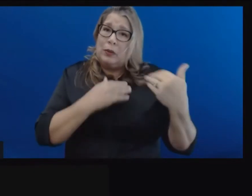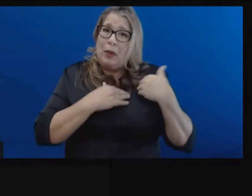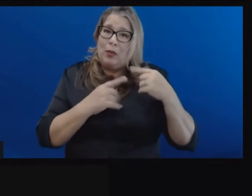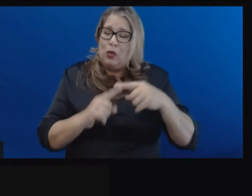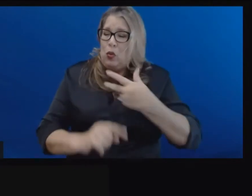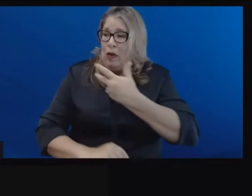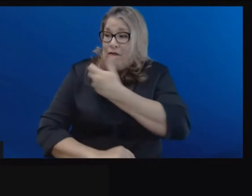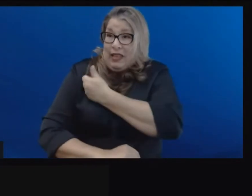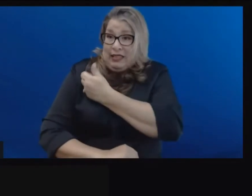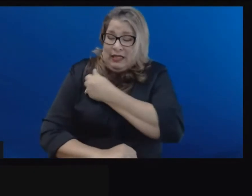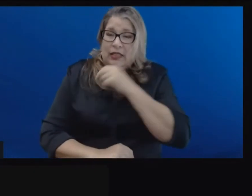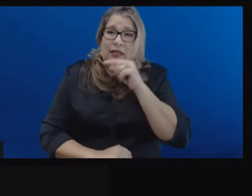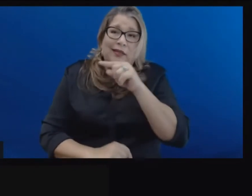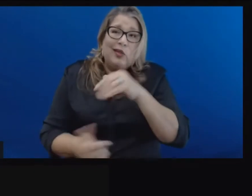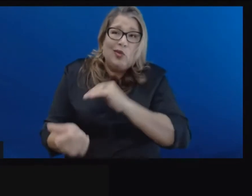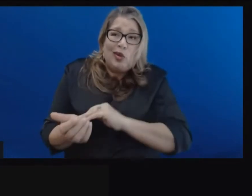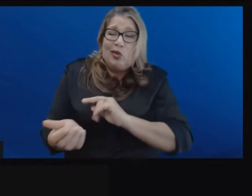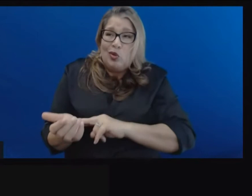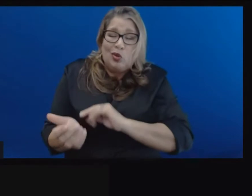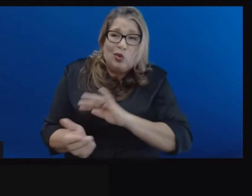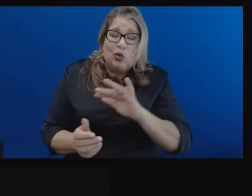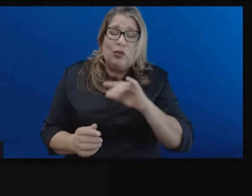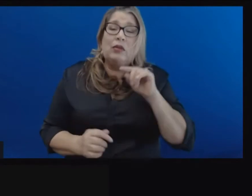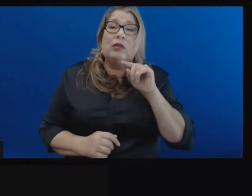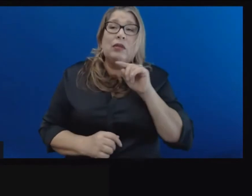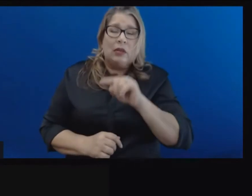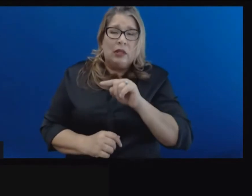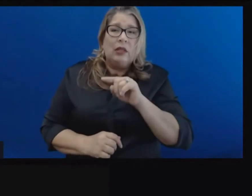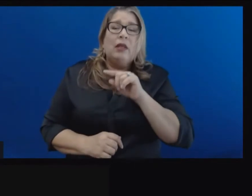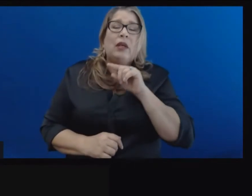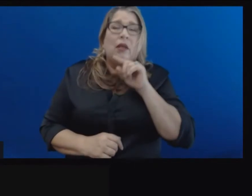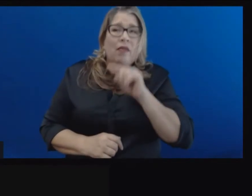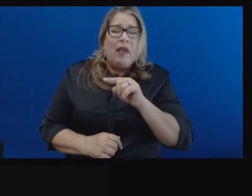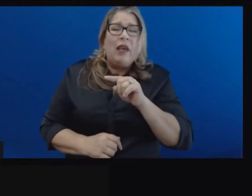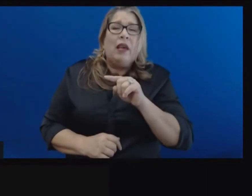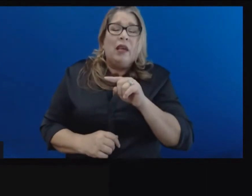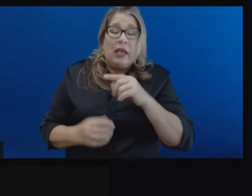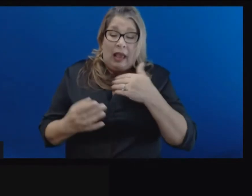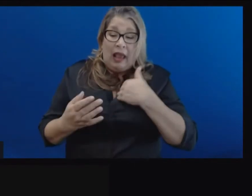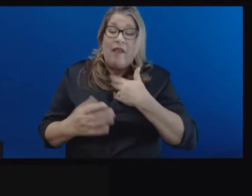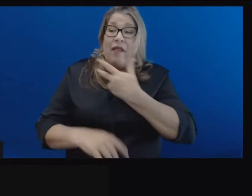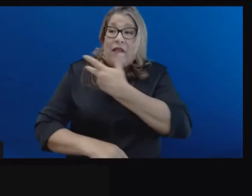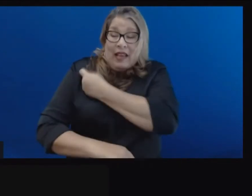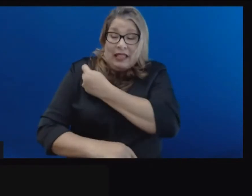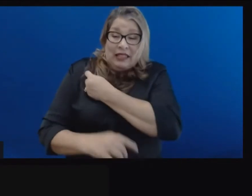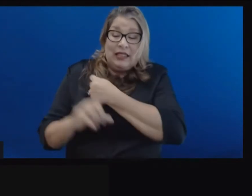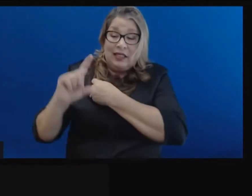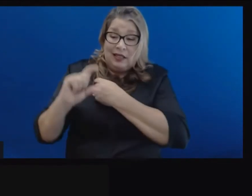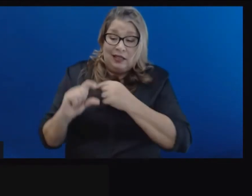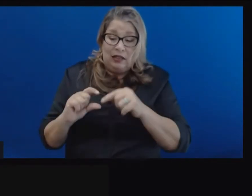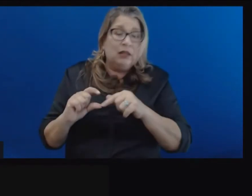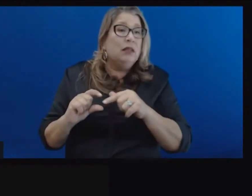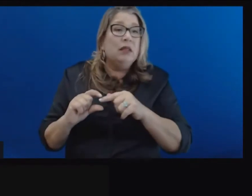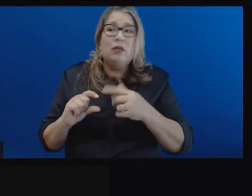to individuals who are in those higher risk tiers, and they should do all that they can to make sure that they're giving